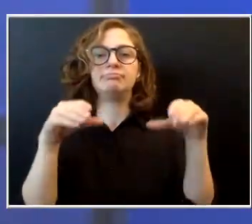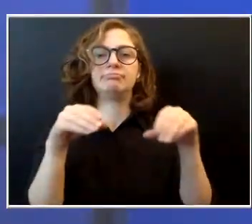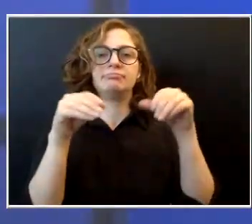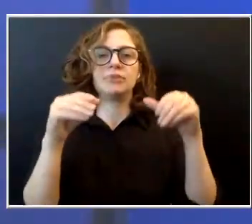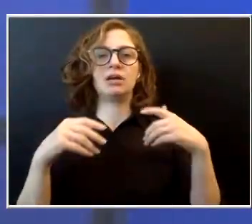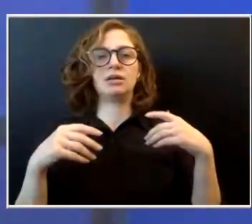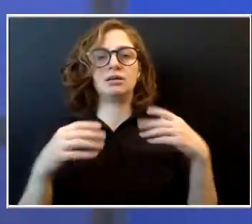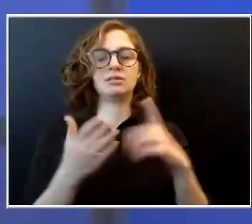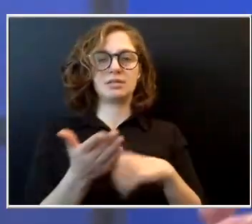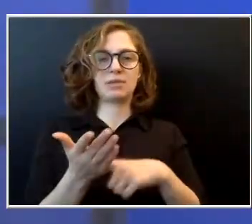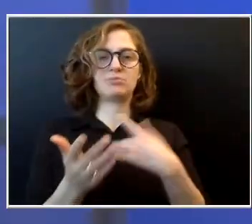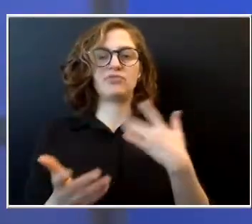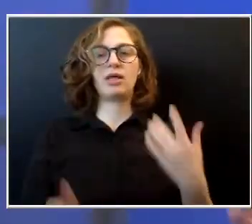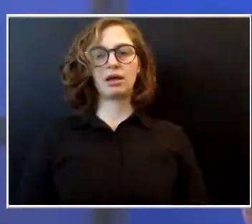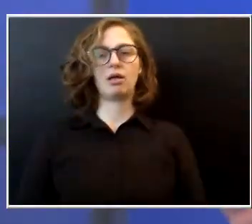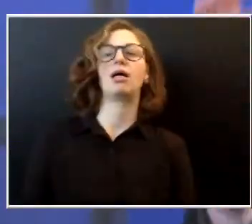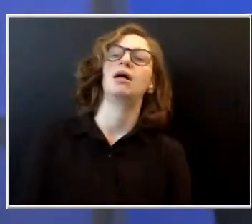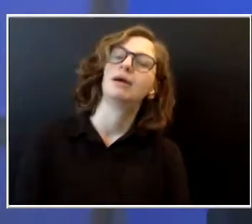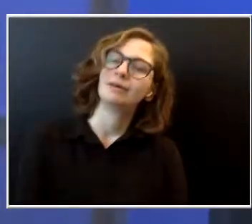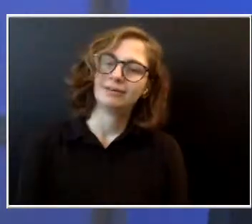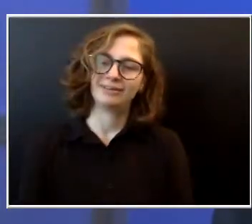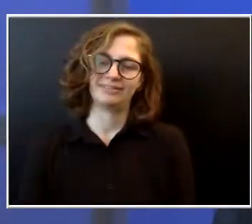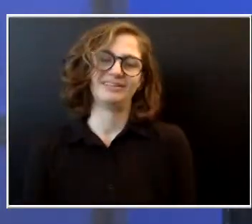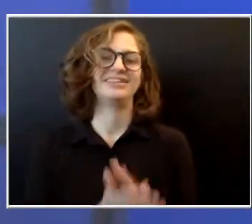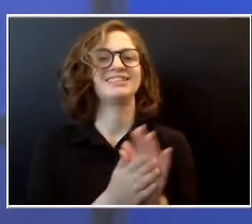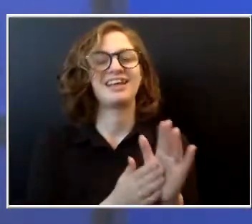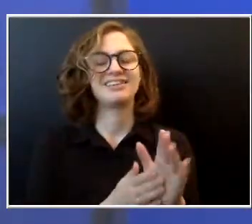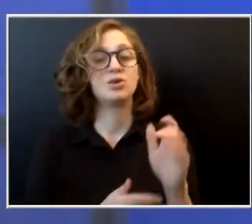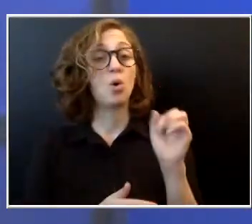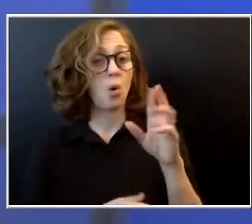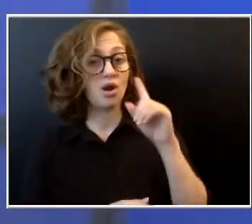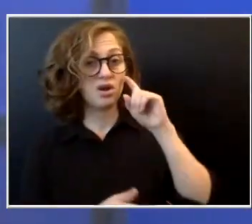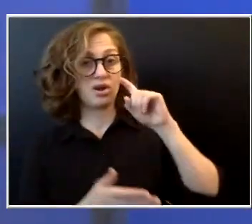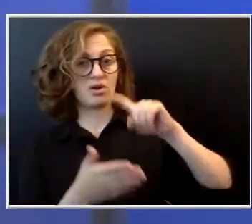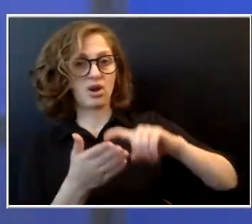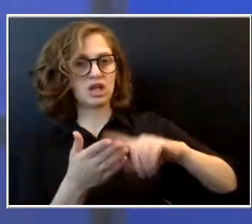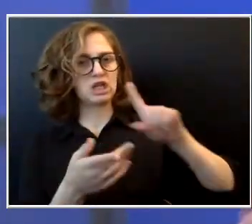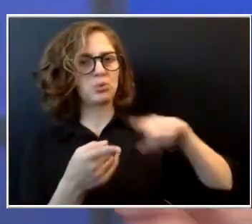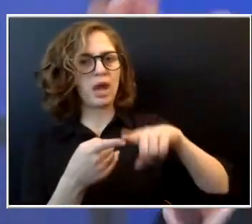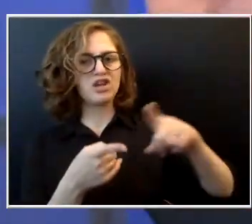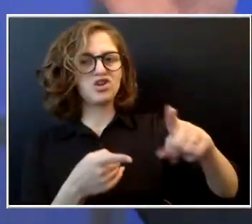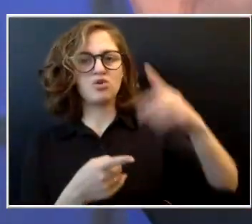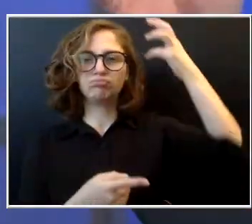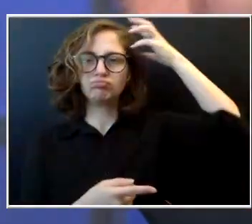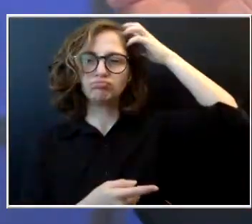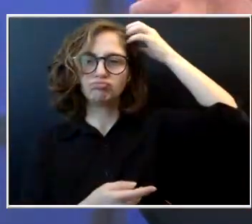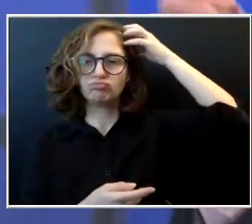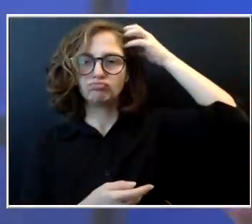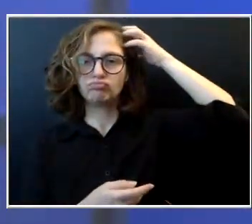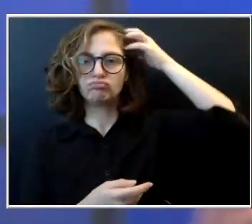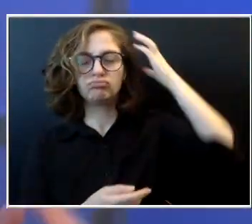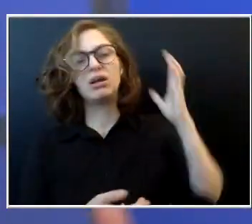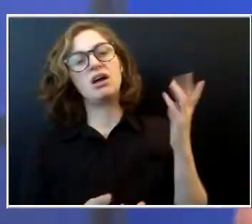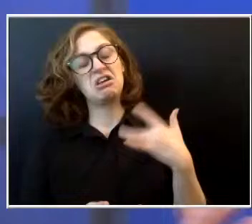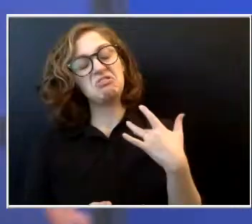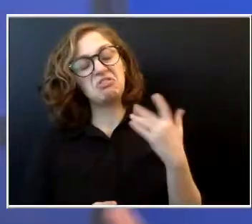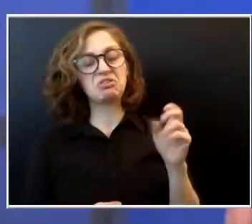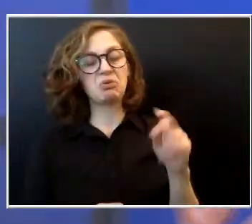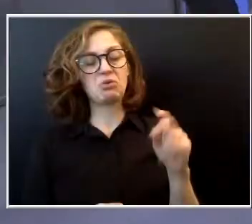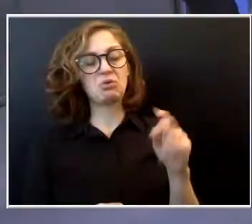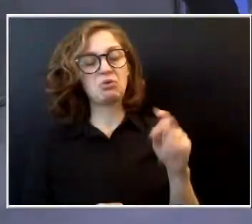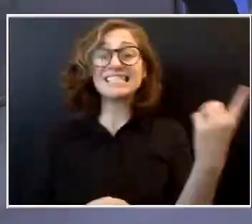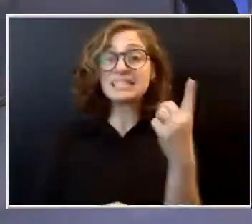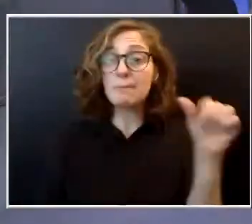oh, that feels nice. Right. Or you ever notice when you scratch your head, it doesn't feel as great that somebody else comes scratch your head? It feels so good.